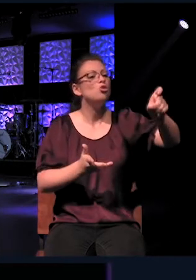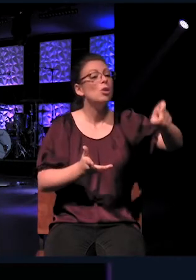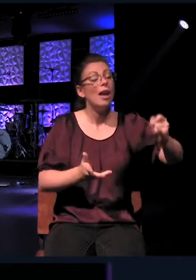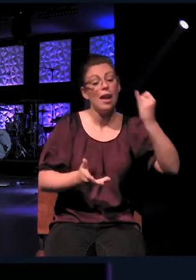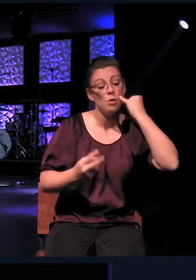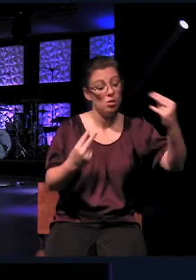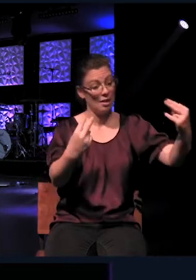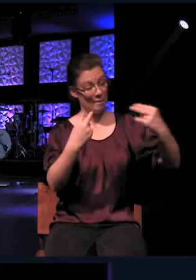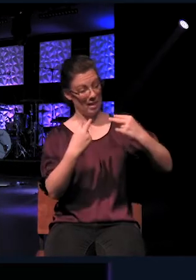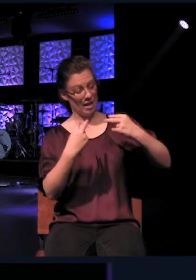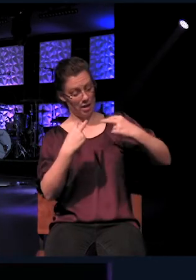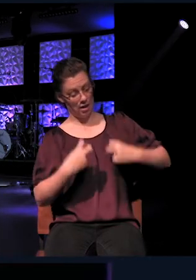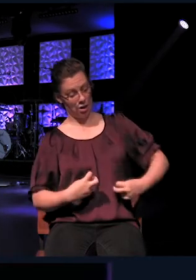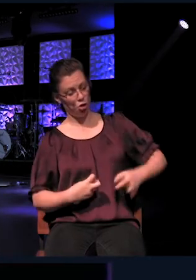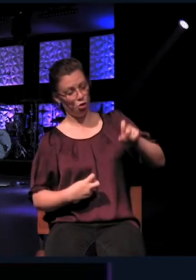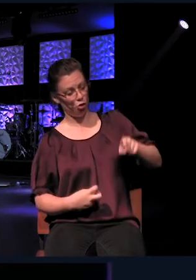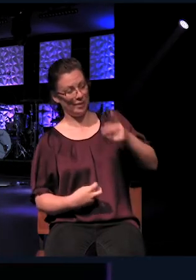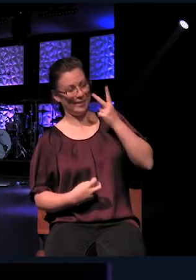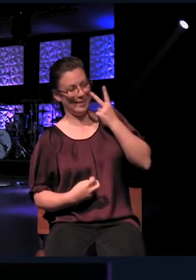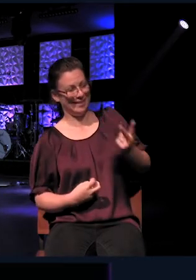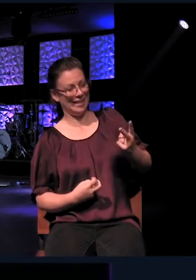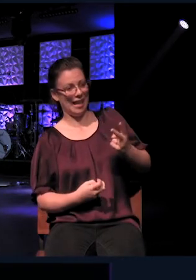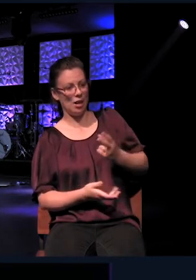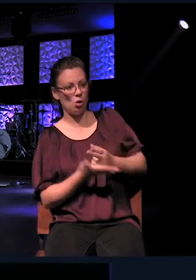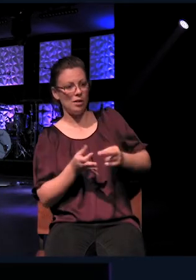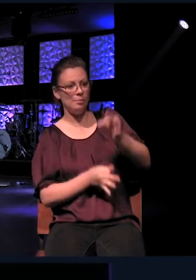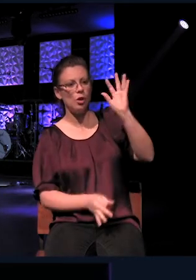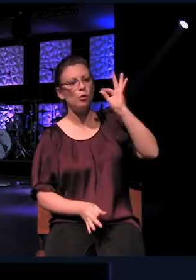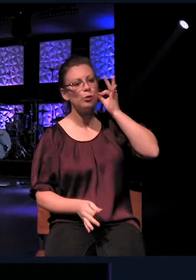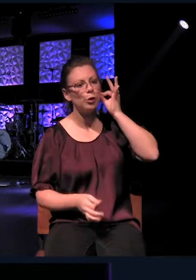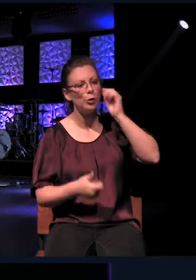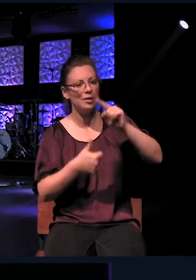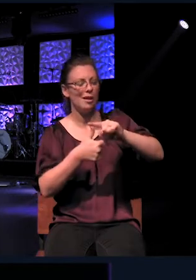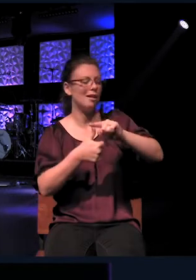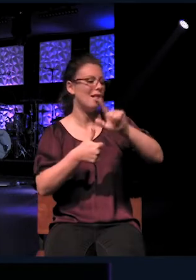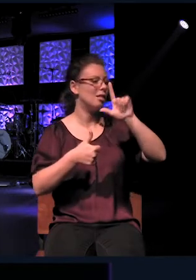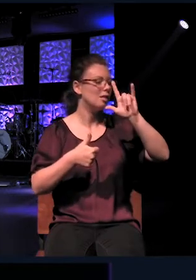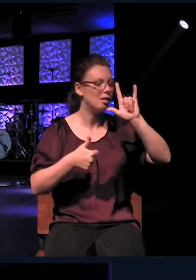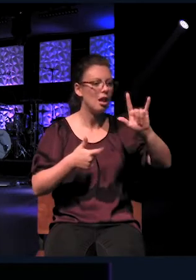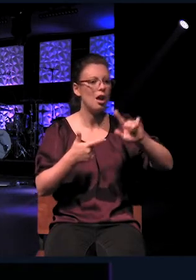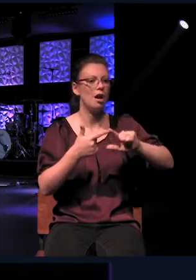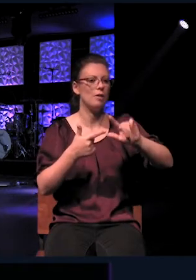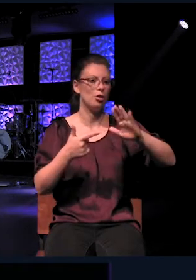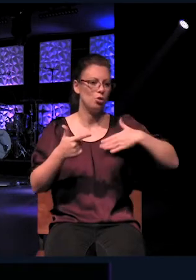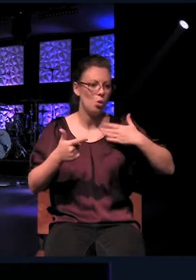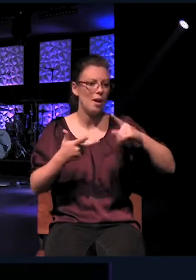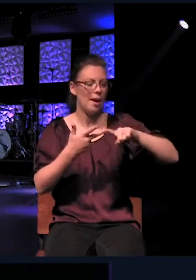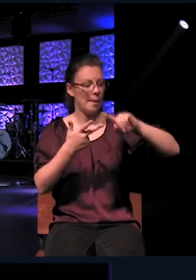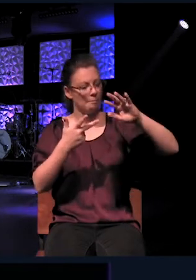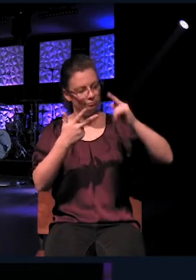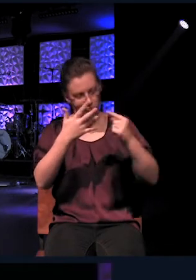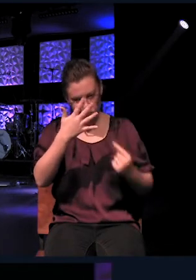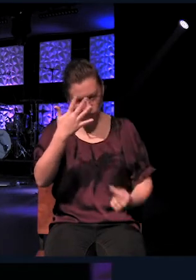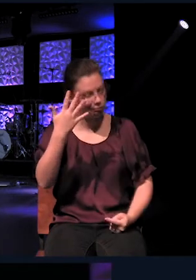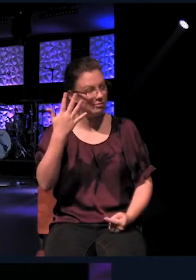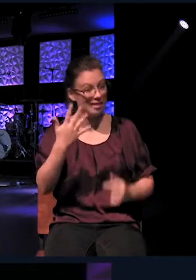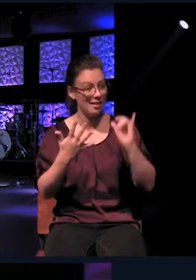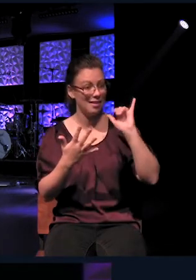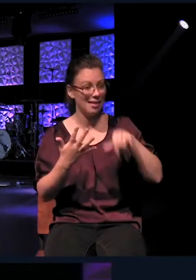goodness, faithfulness, gentleness, and self-control in my life. When I tell you I'm a Spirit-filled believer, that's what I'm